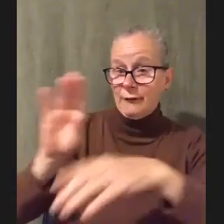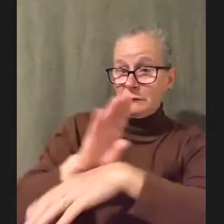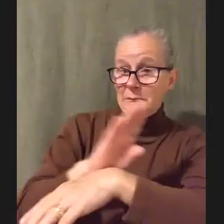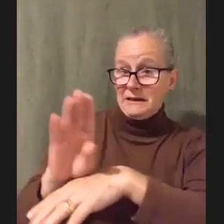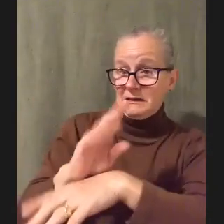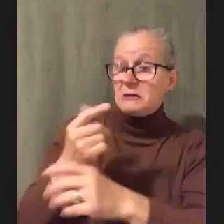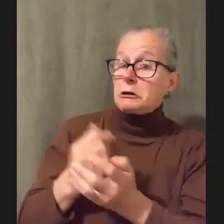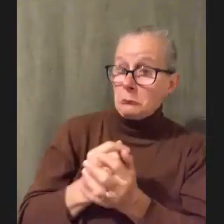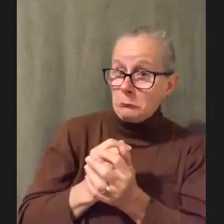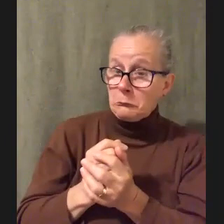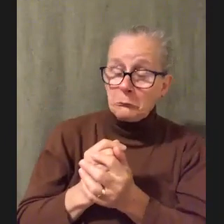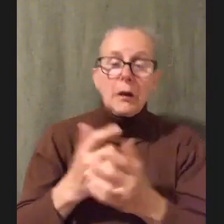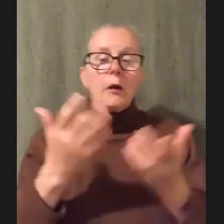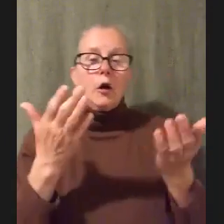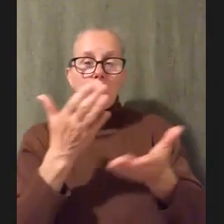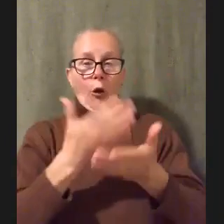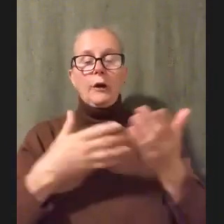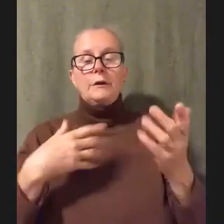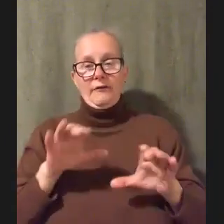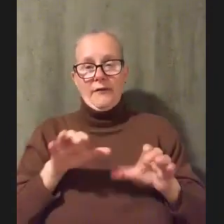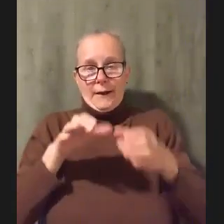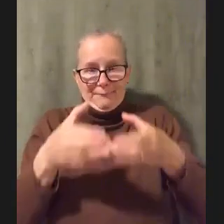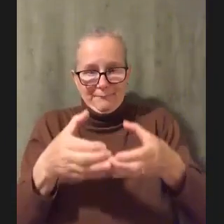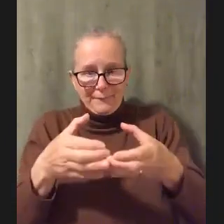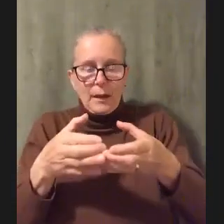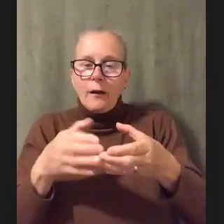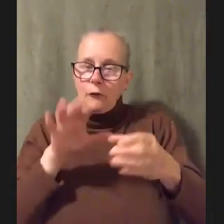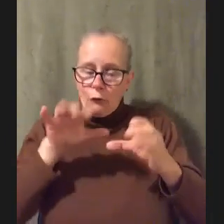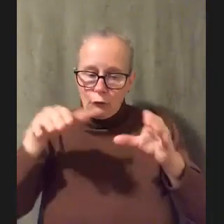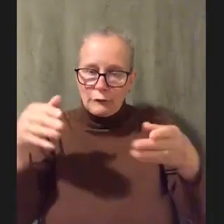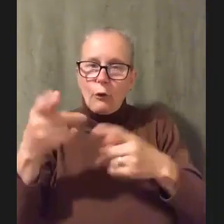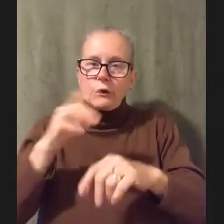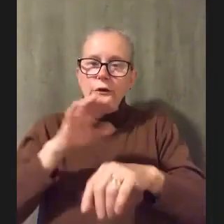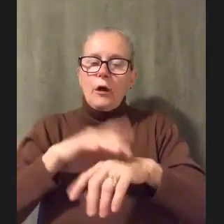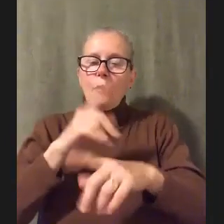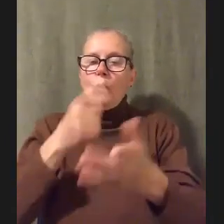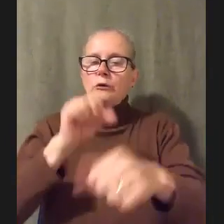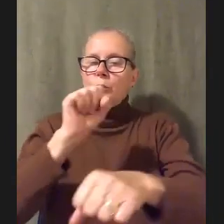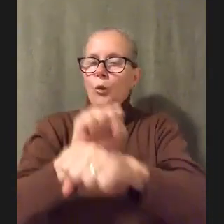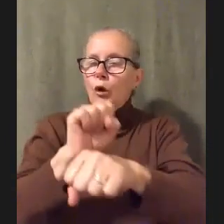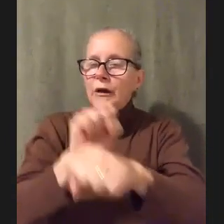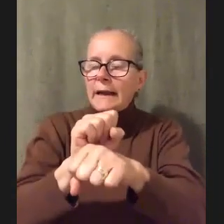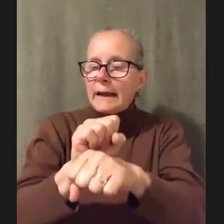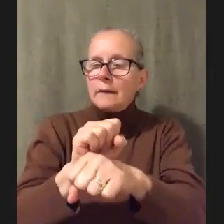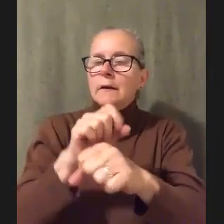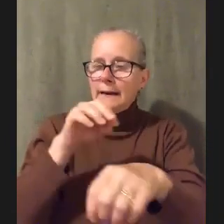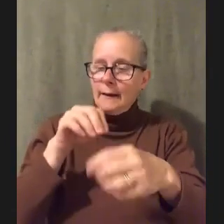of the task force's mission will be to look at what's working and sharing that